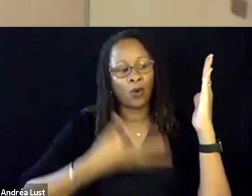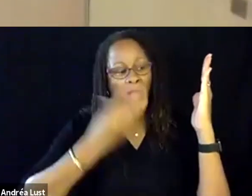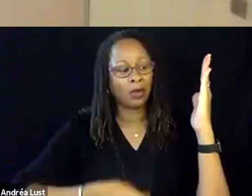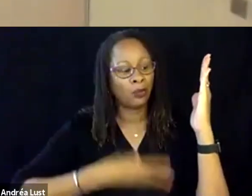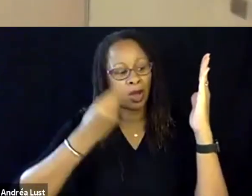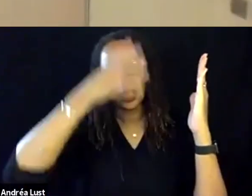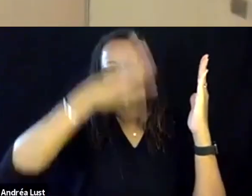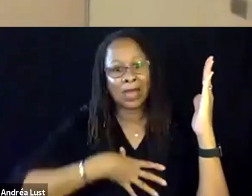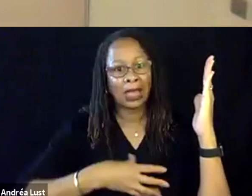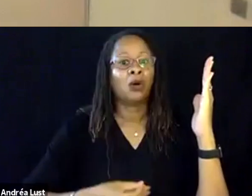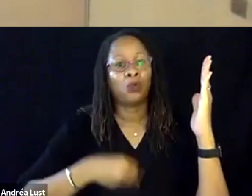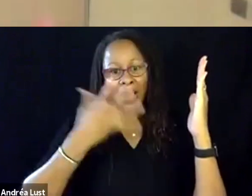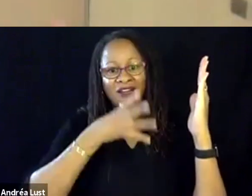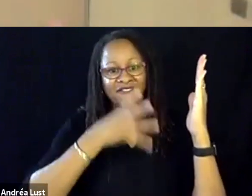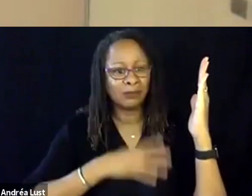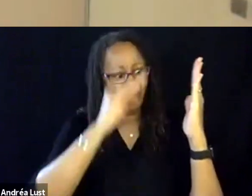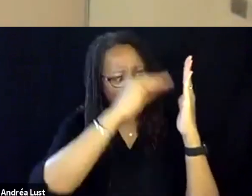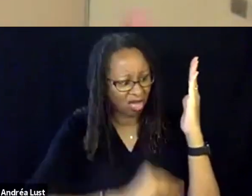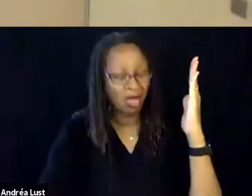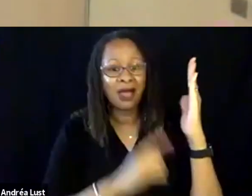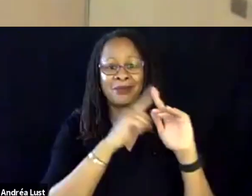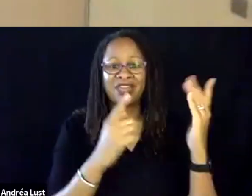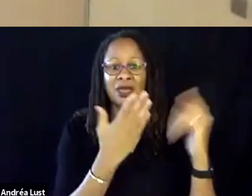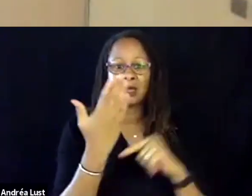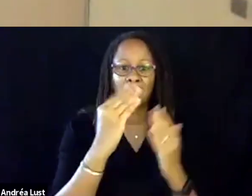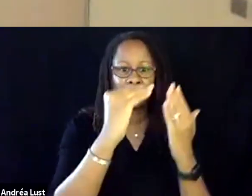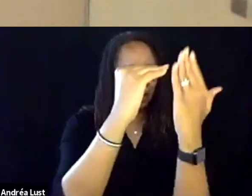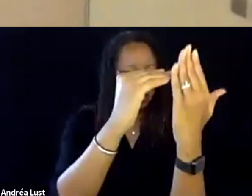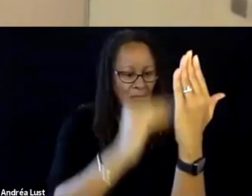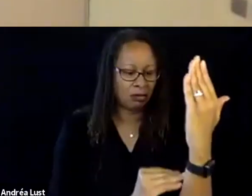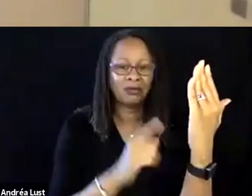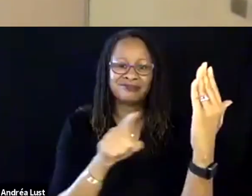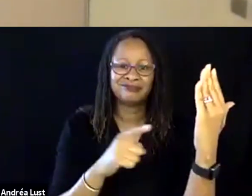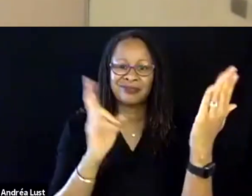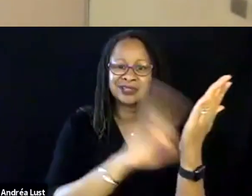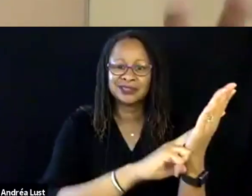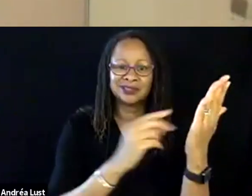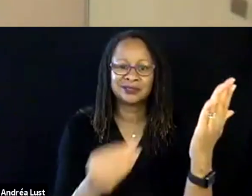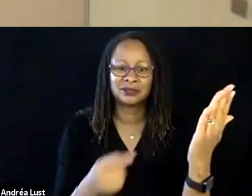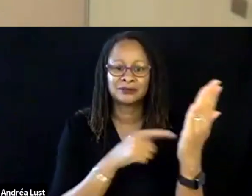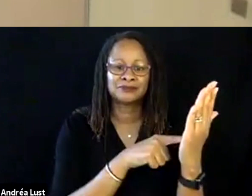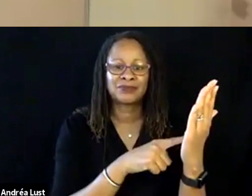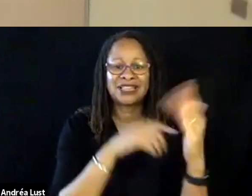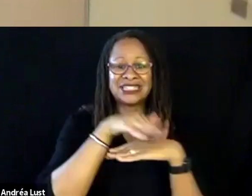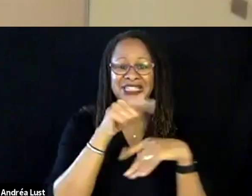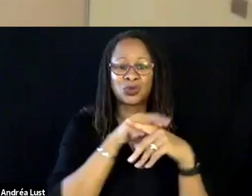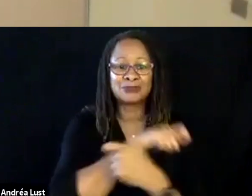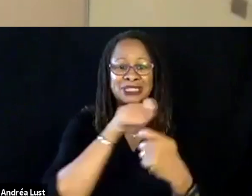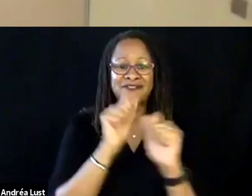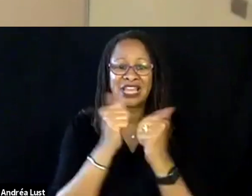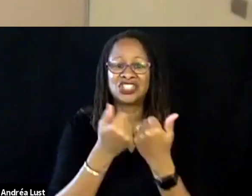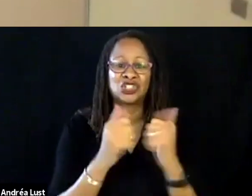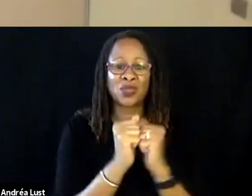white female faces and that, but then they have a roster of people of color that they consign to their people of color agents that they give no power